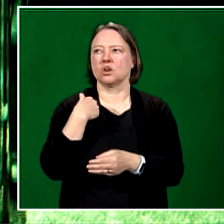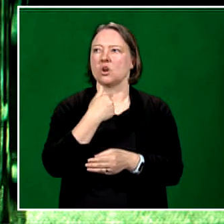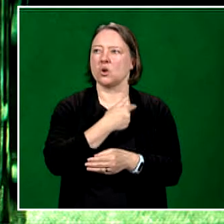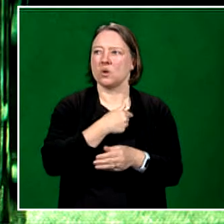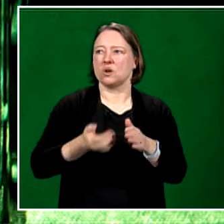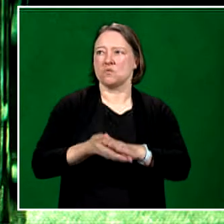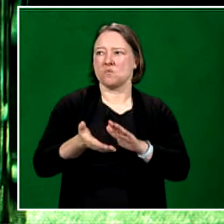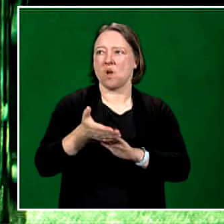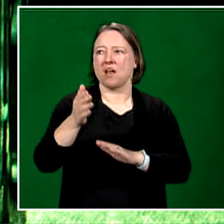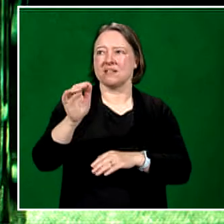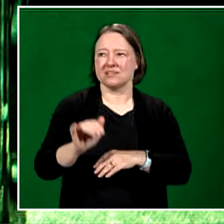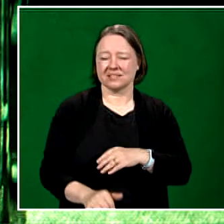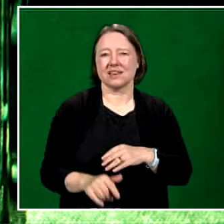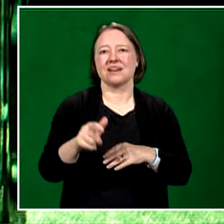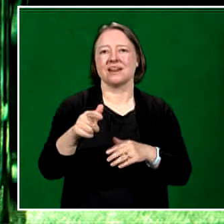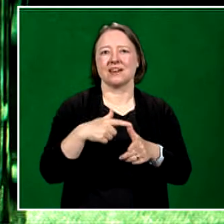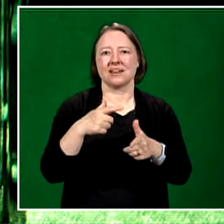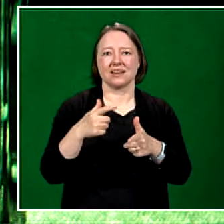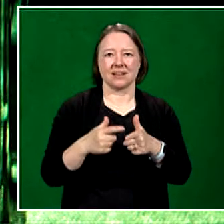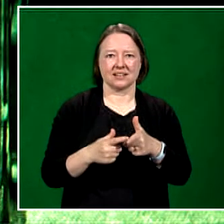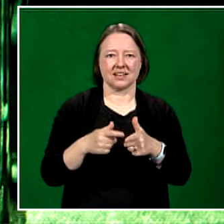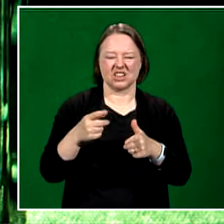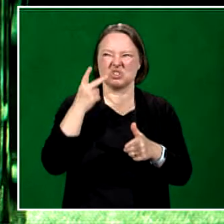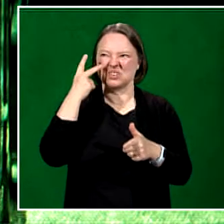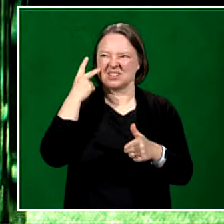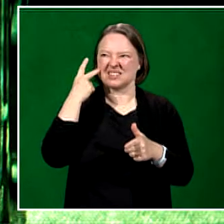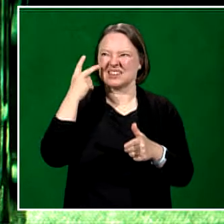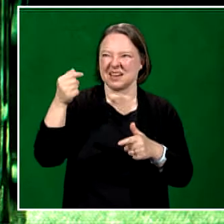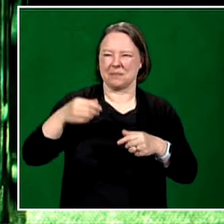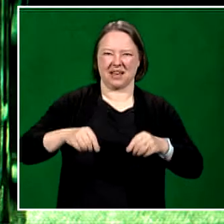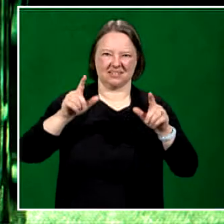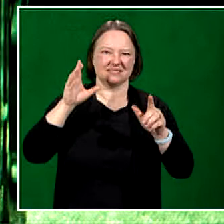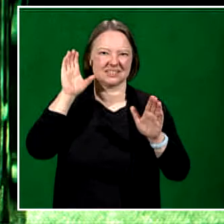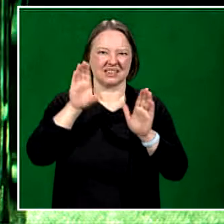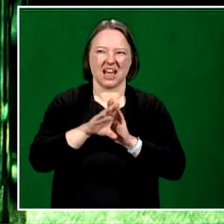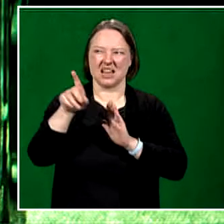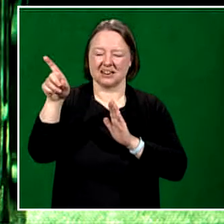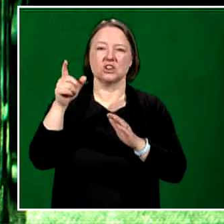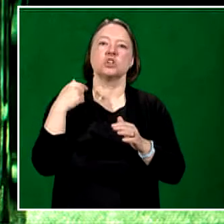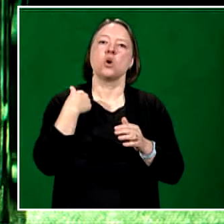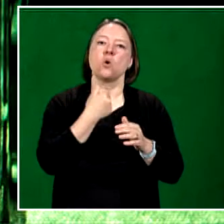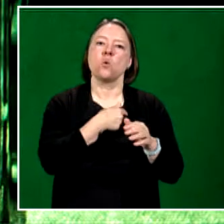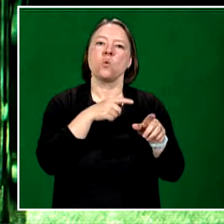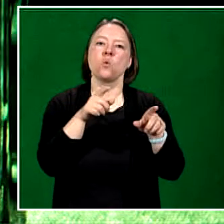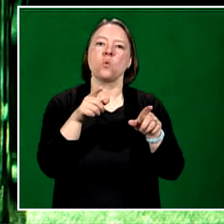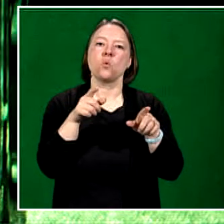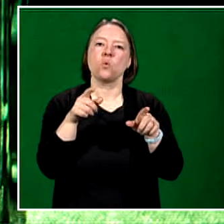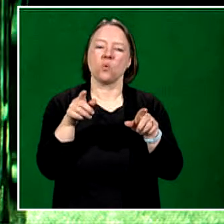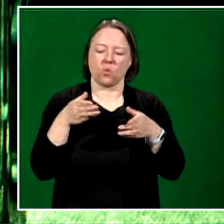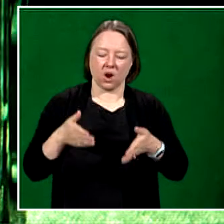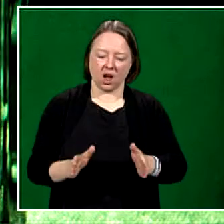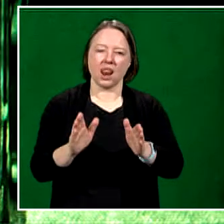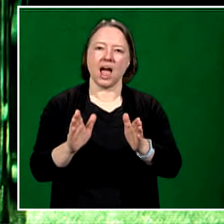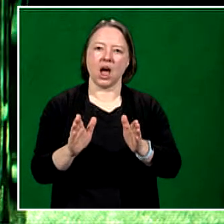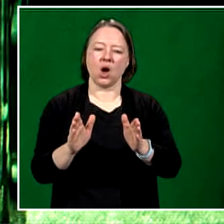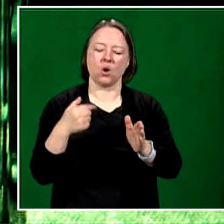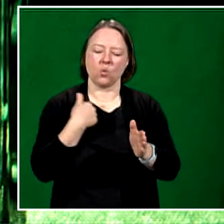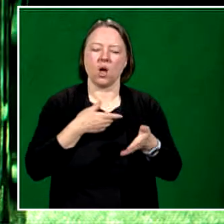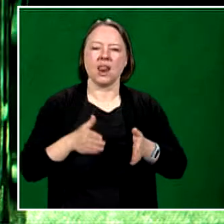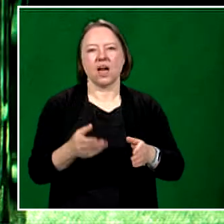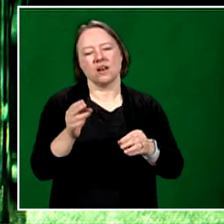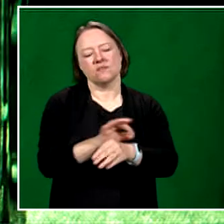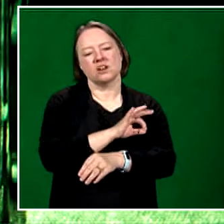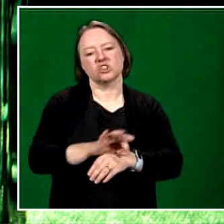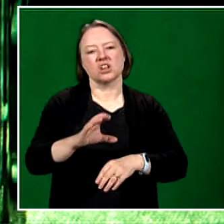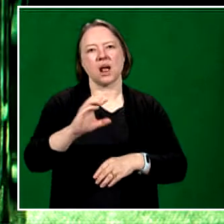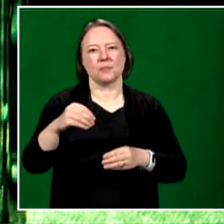we have already received the certificate, as we can see in this slide. So we are allowed to function as a company